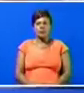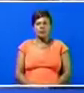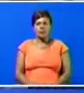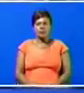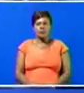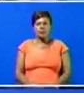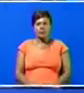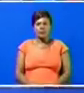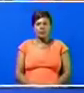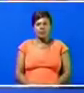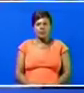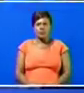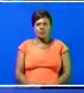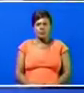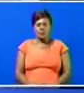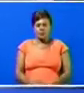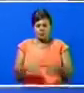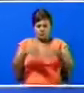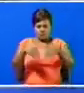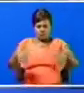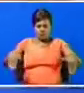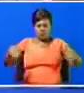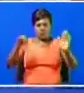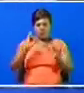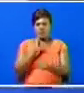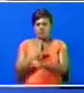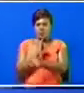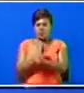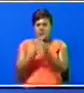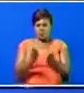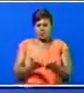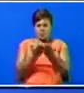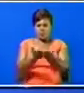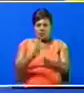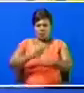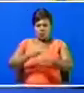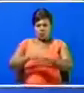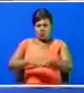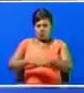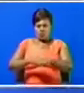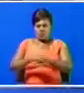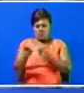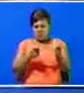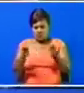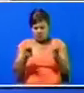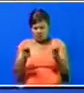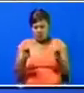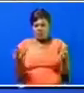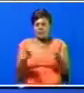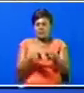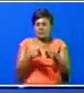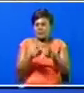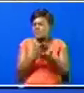We have got independent institutions which are aimed to provide good governance. Yet something is